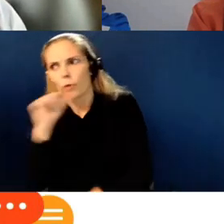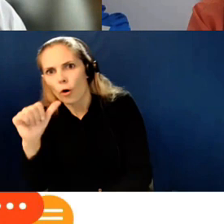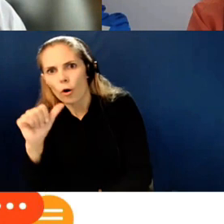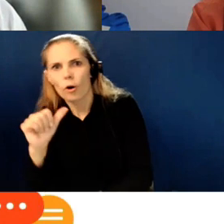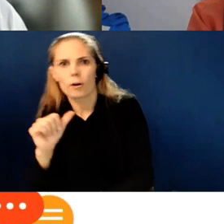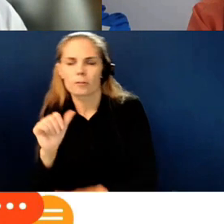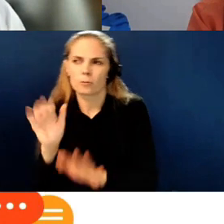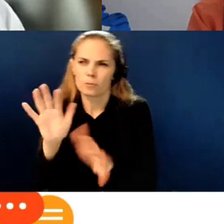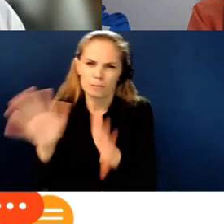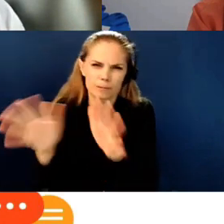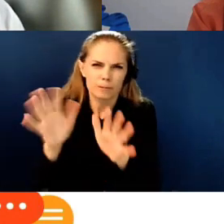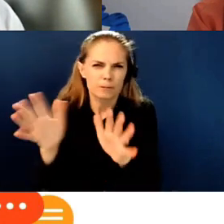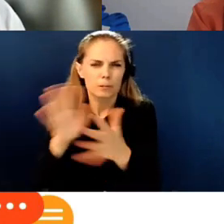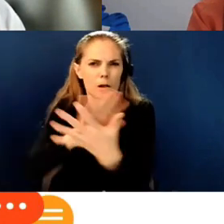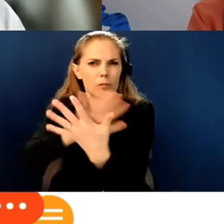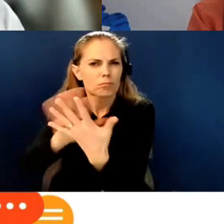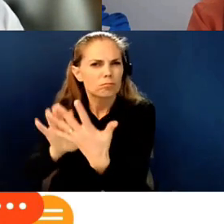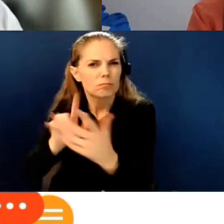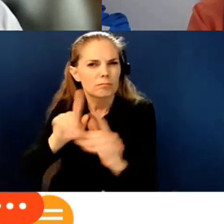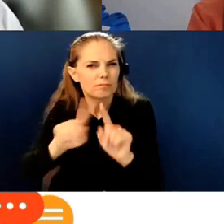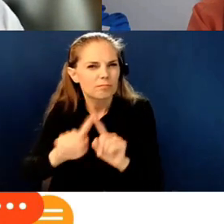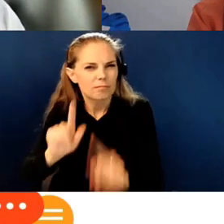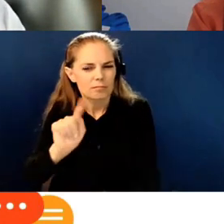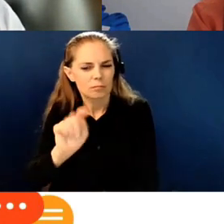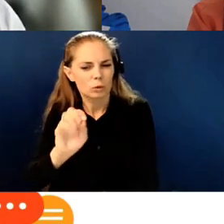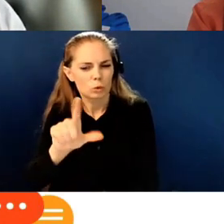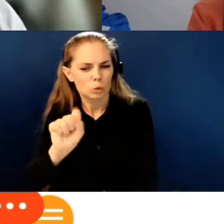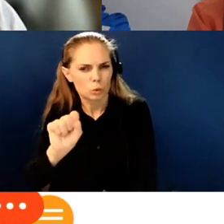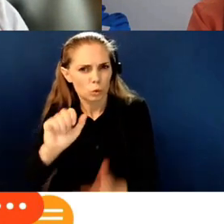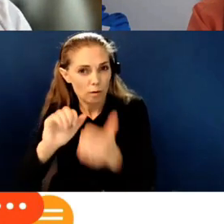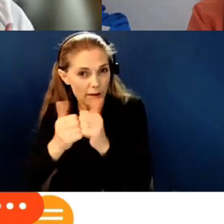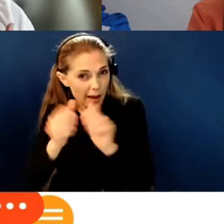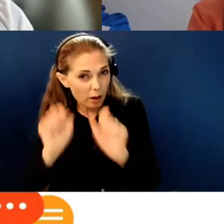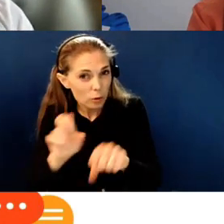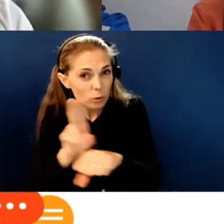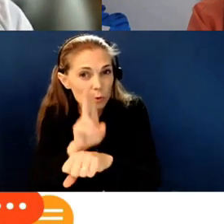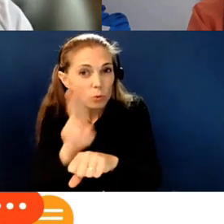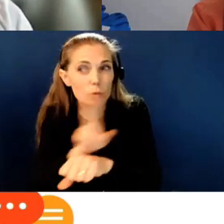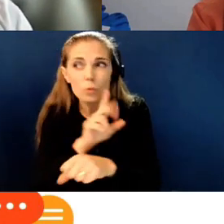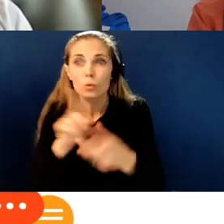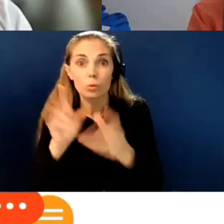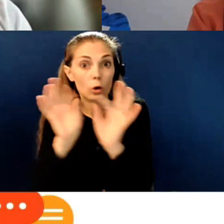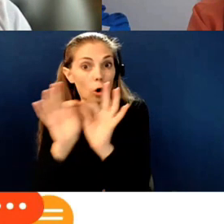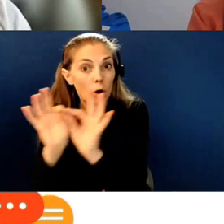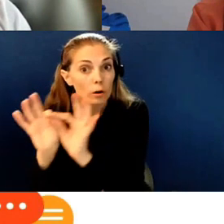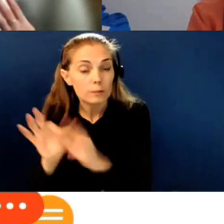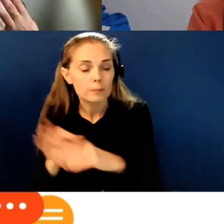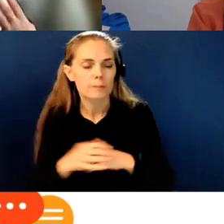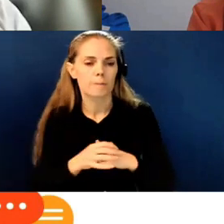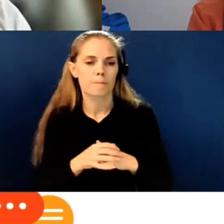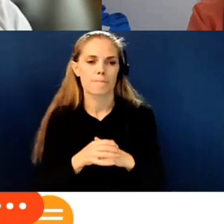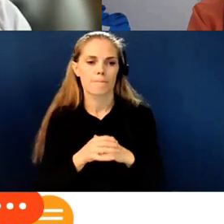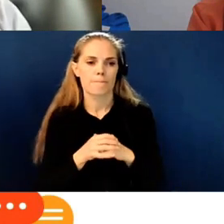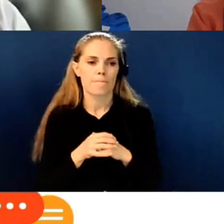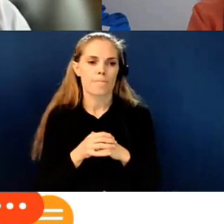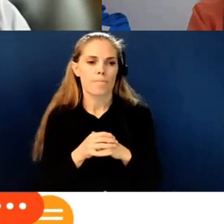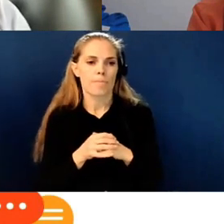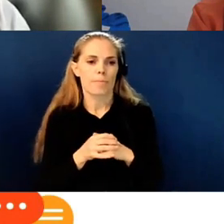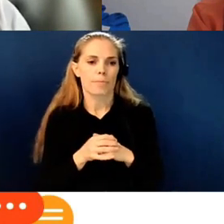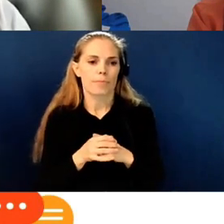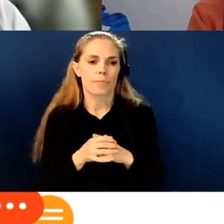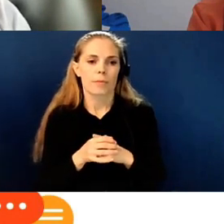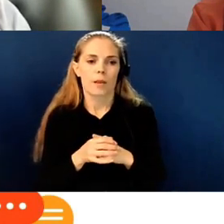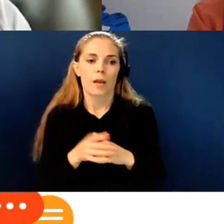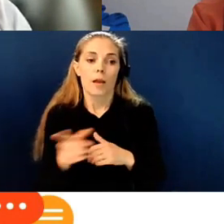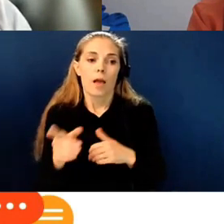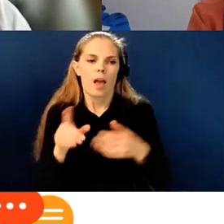those tools. What's the cost involved in that? And then sometimes one of the biggest questions we get is, I don't want to use my